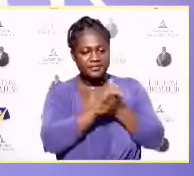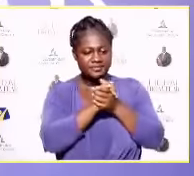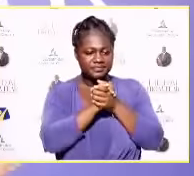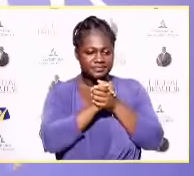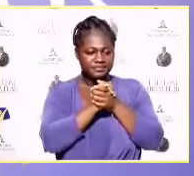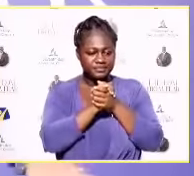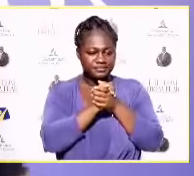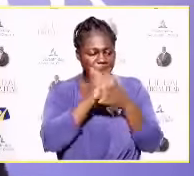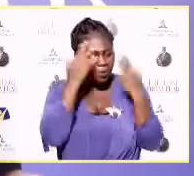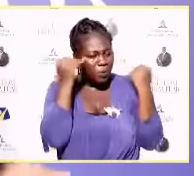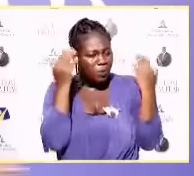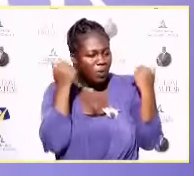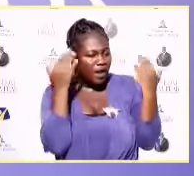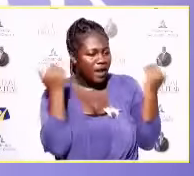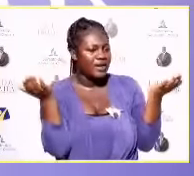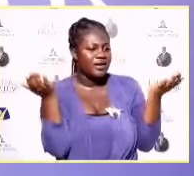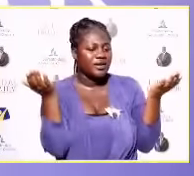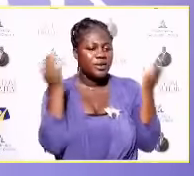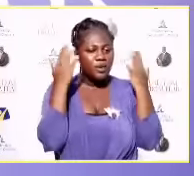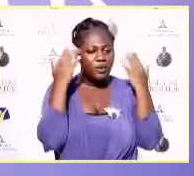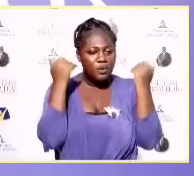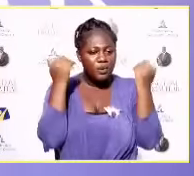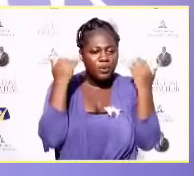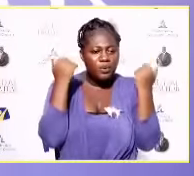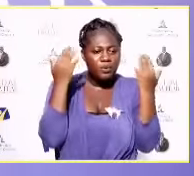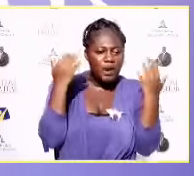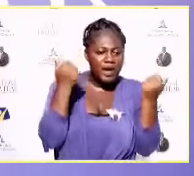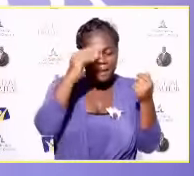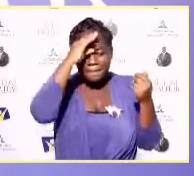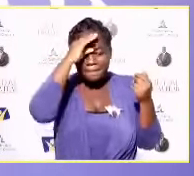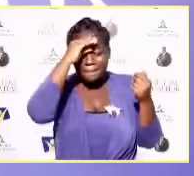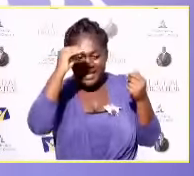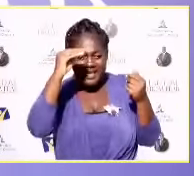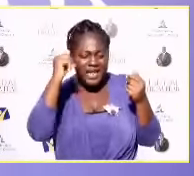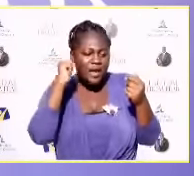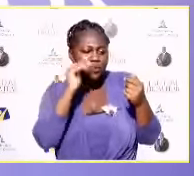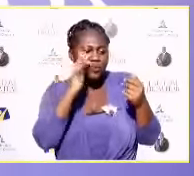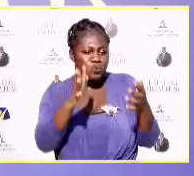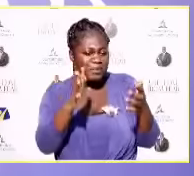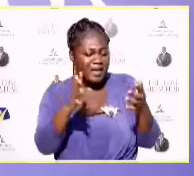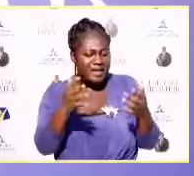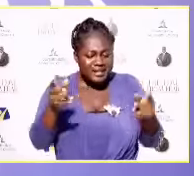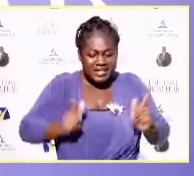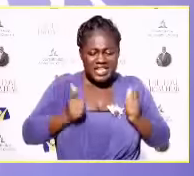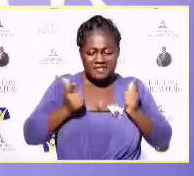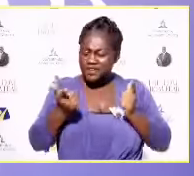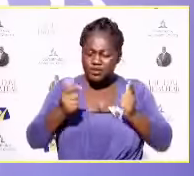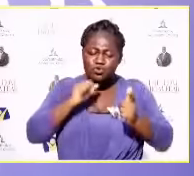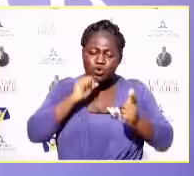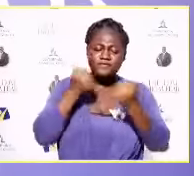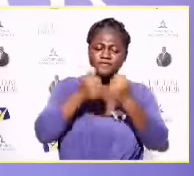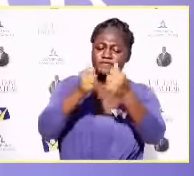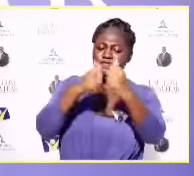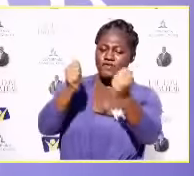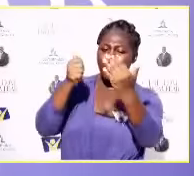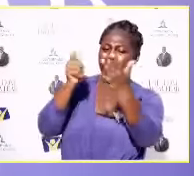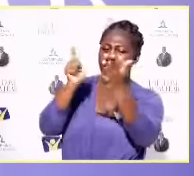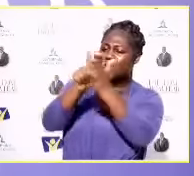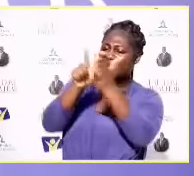Why? Men and women were living contrary to the law of God.